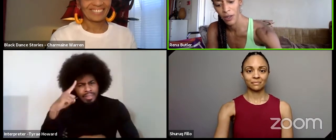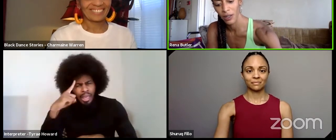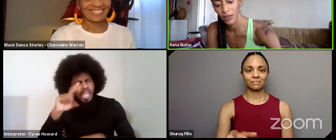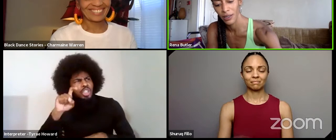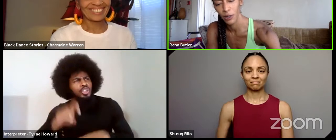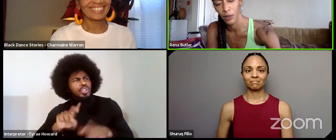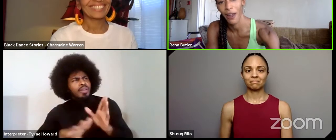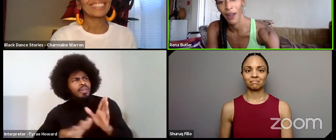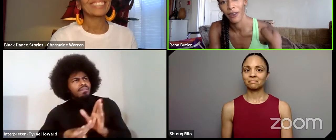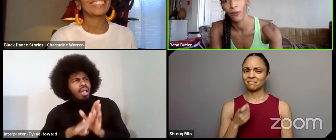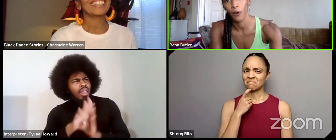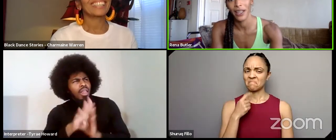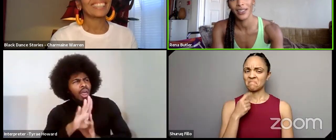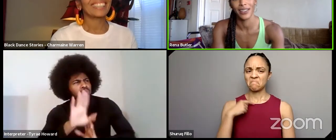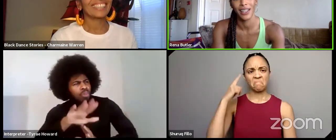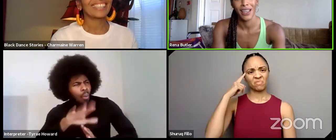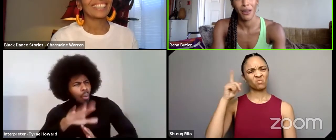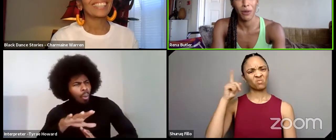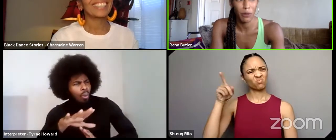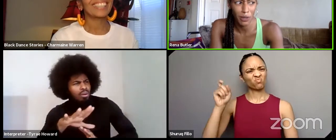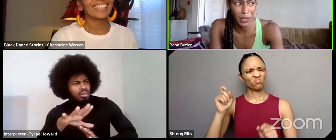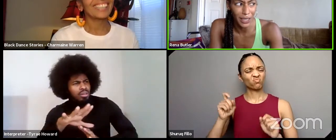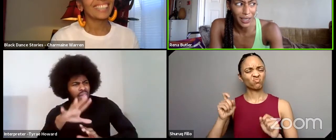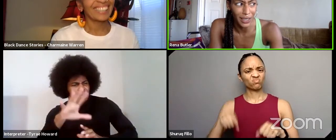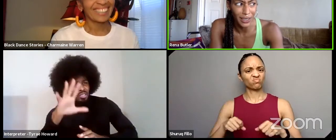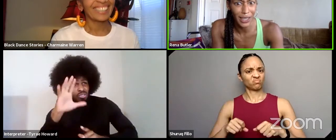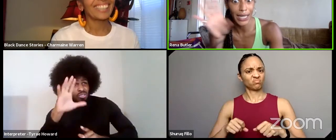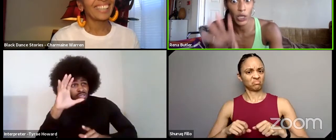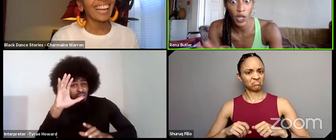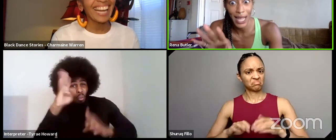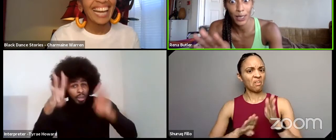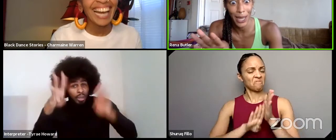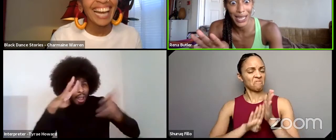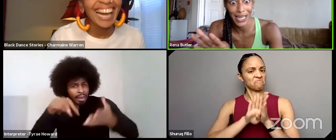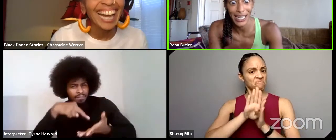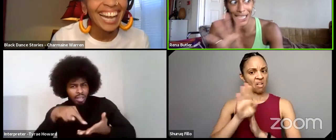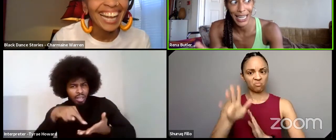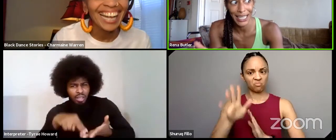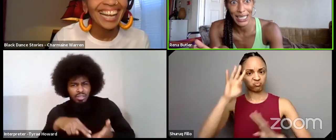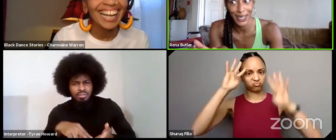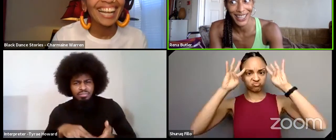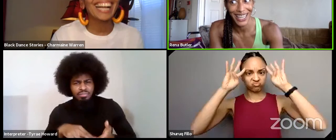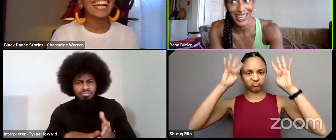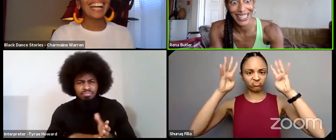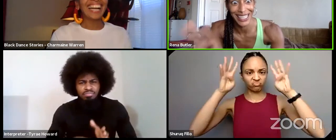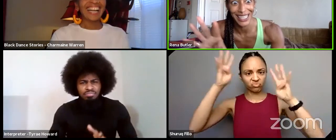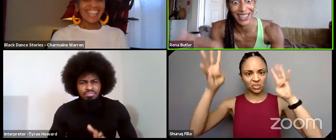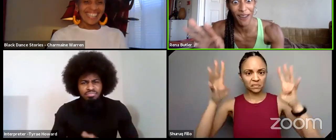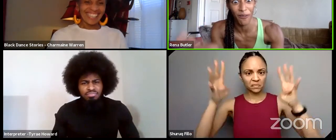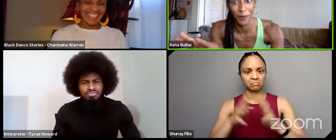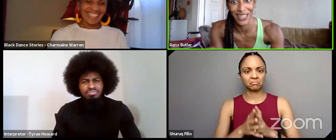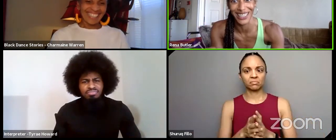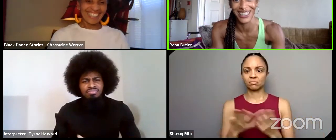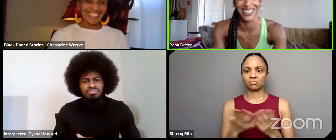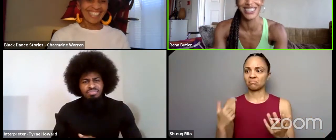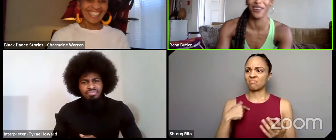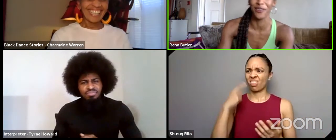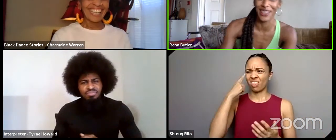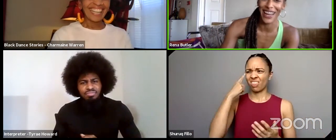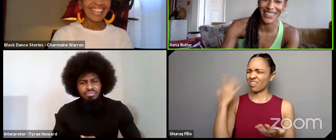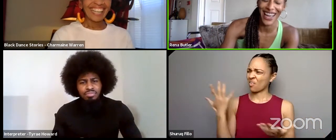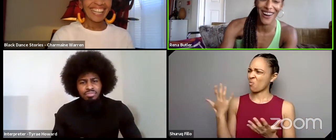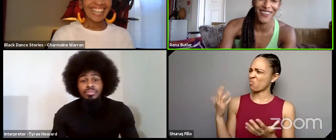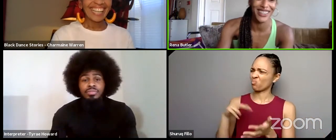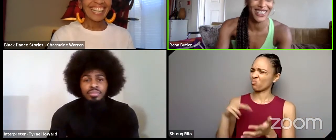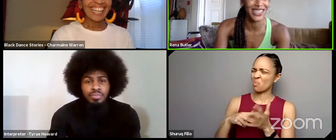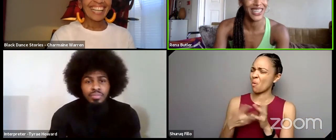develop your choreographic voice. I'm like, what do you mean? Like, I just made it as a dancer. Like, I think this is enough for me to deal